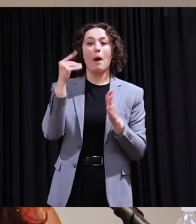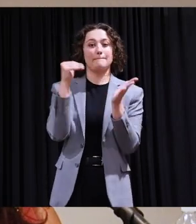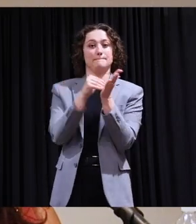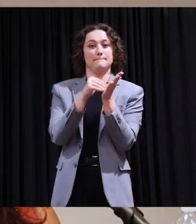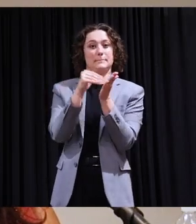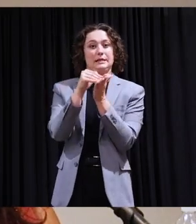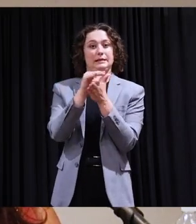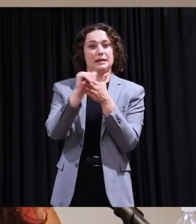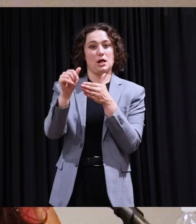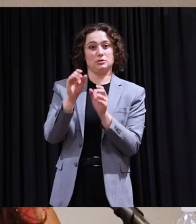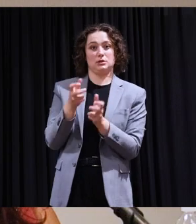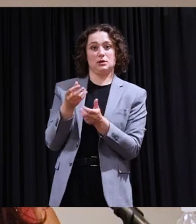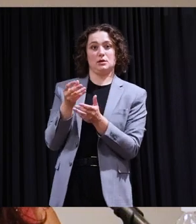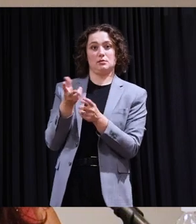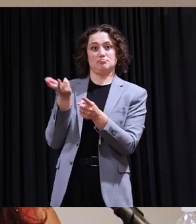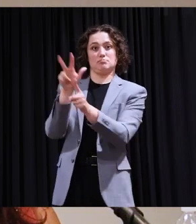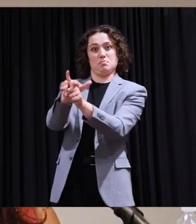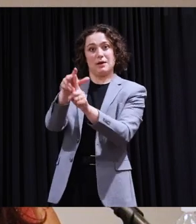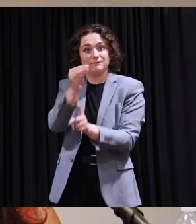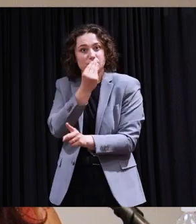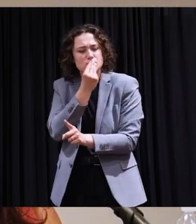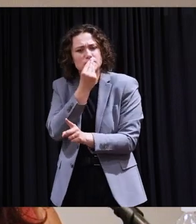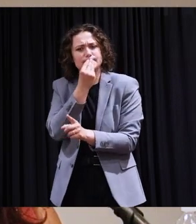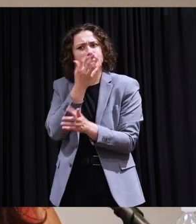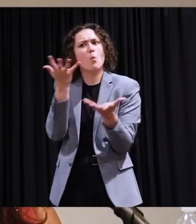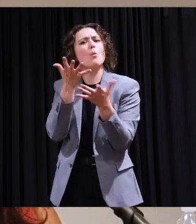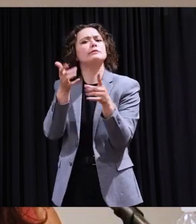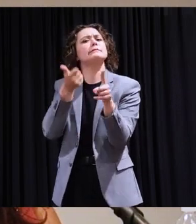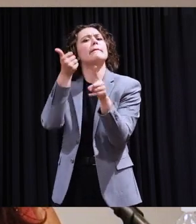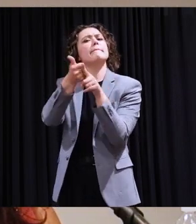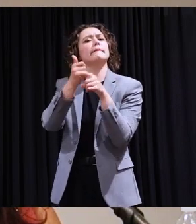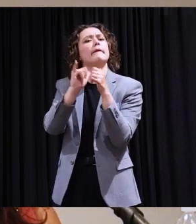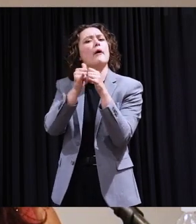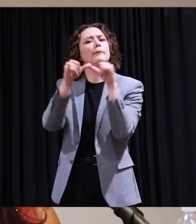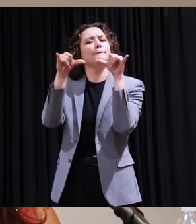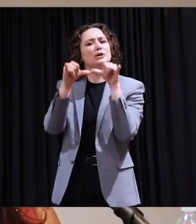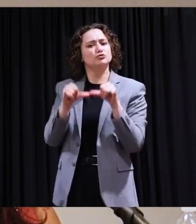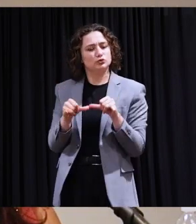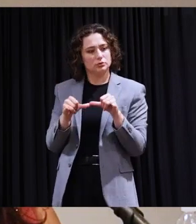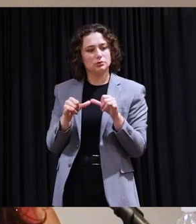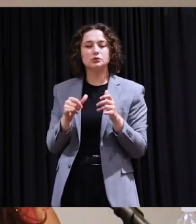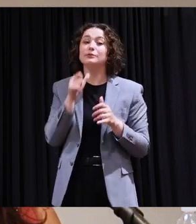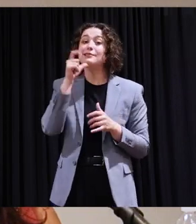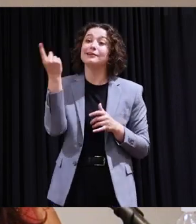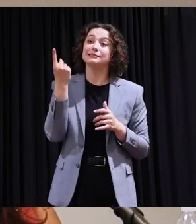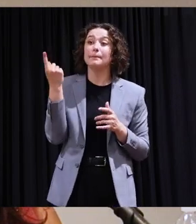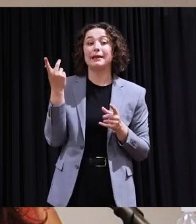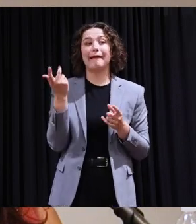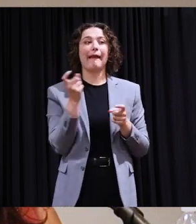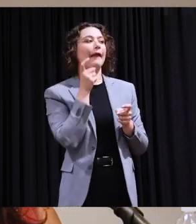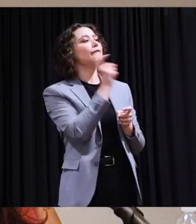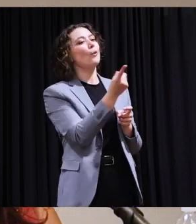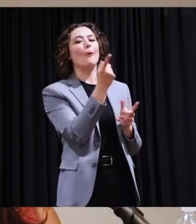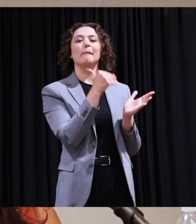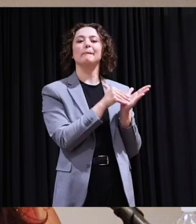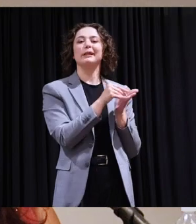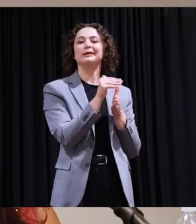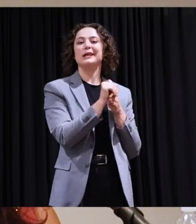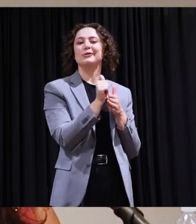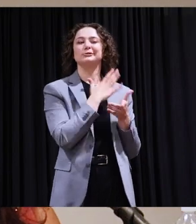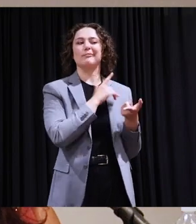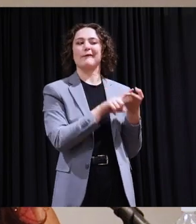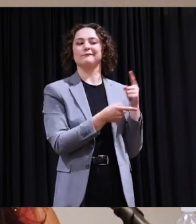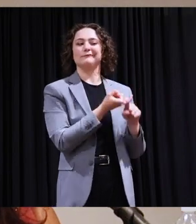what specifically is the impact of that? How are we measuring impact so that we don't have someone giving $1 million to their buddy, because they have